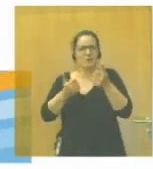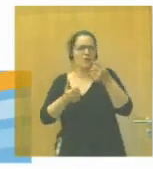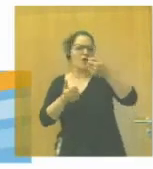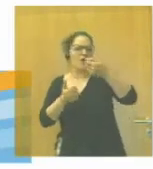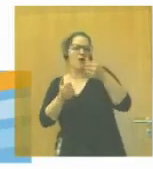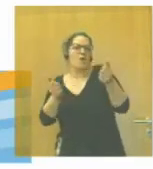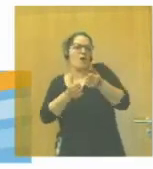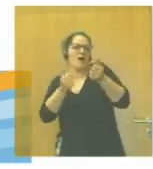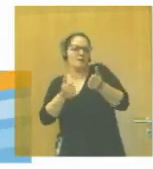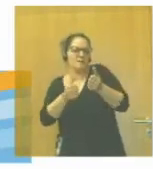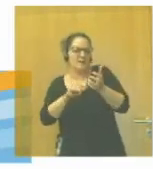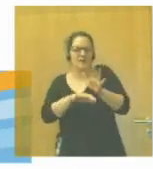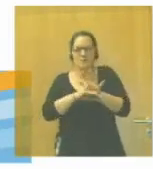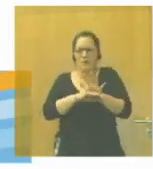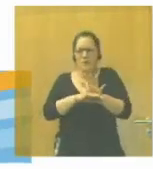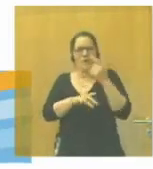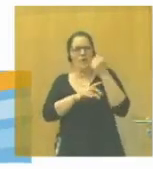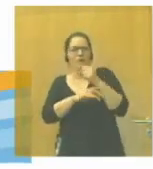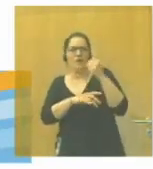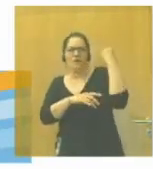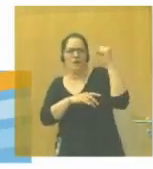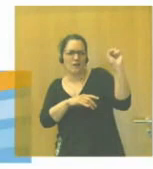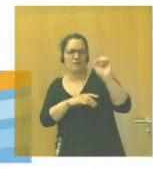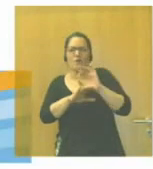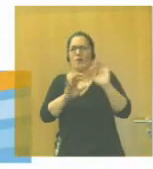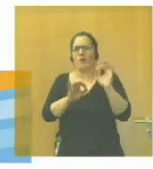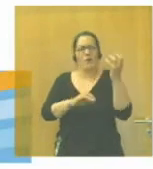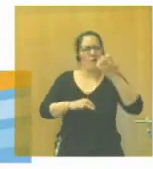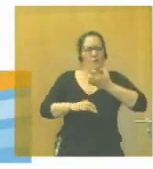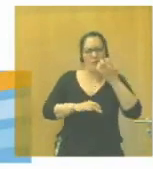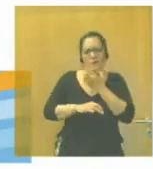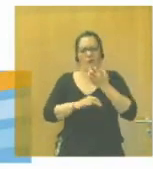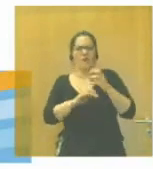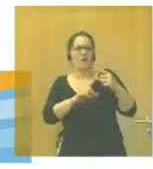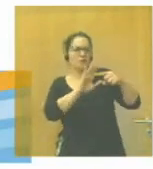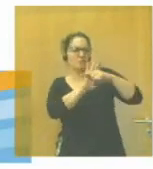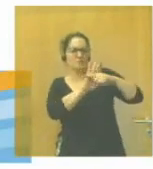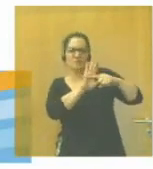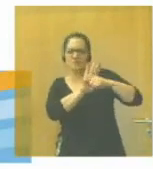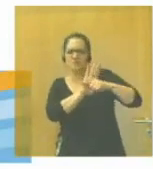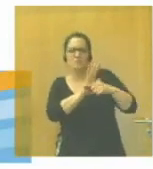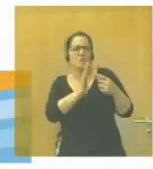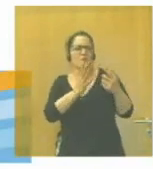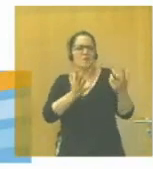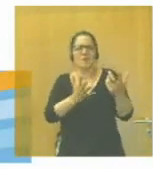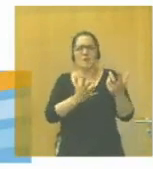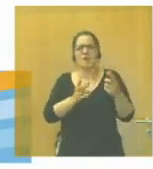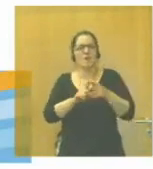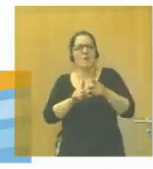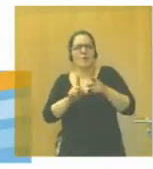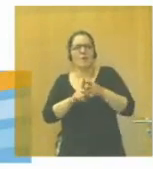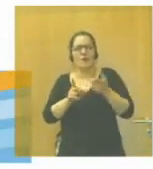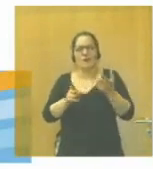committing a crime, which is illegal, it's horrible, it really has a bad connotation of a person doing something very